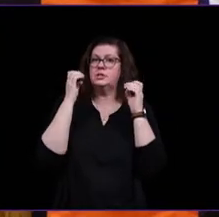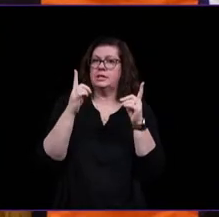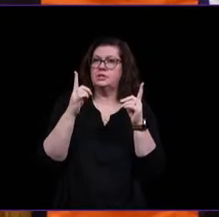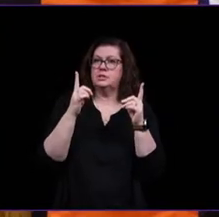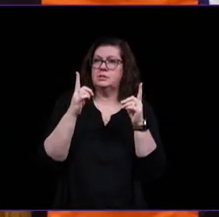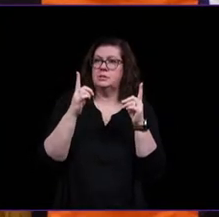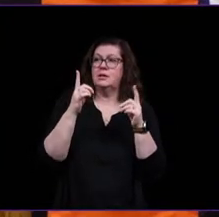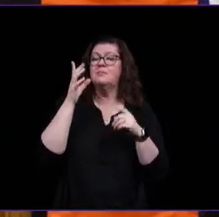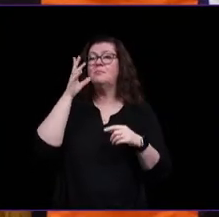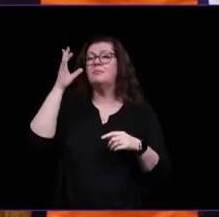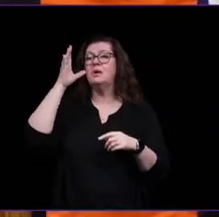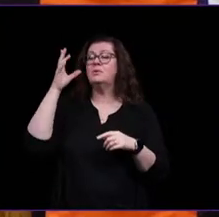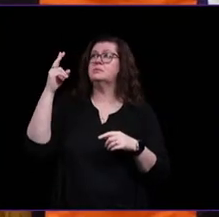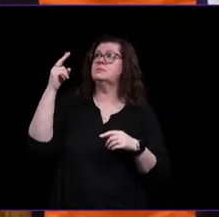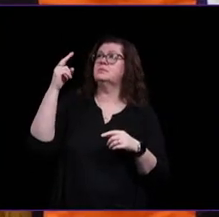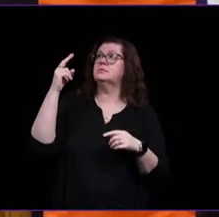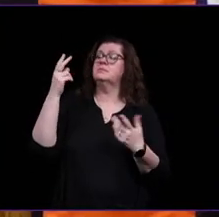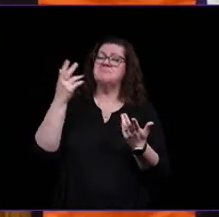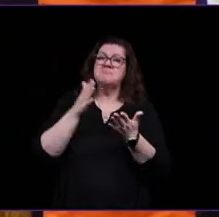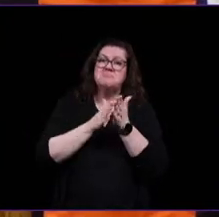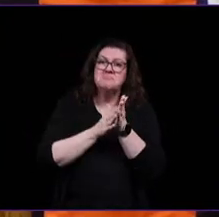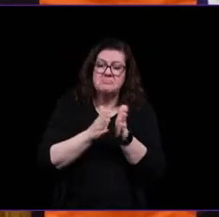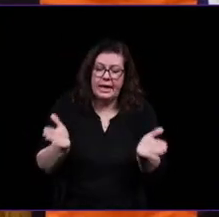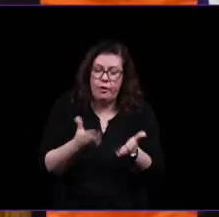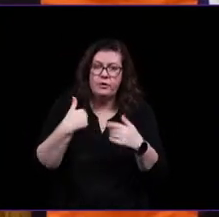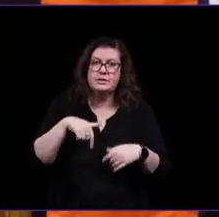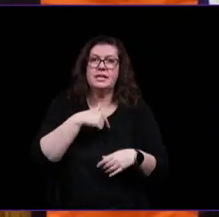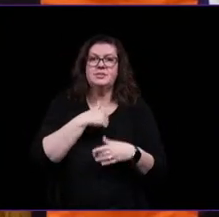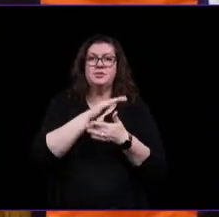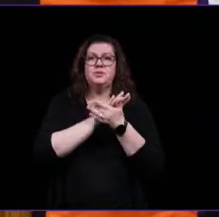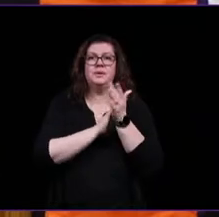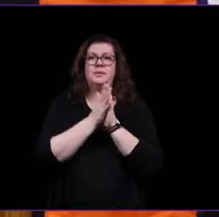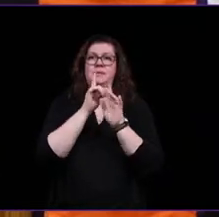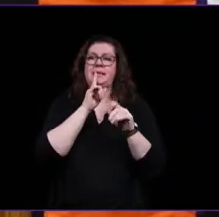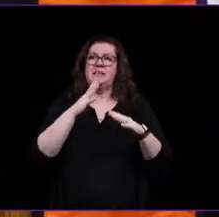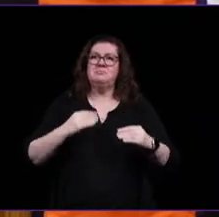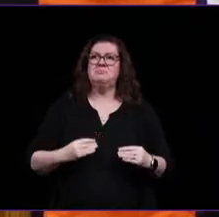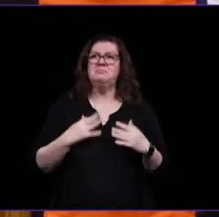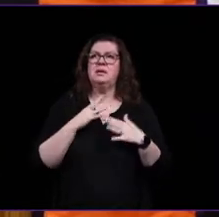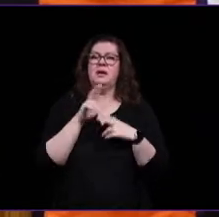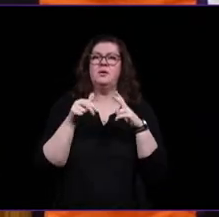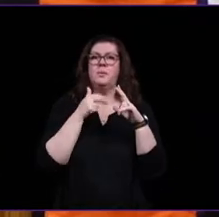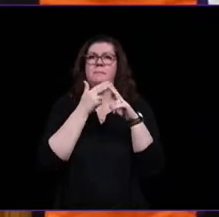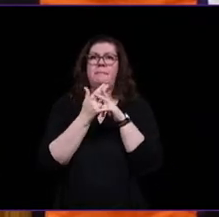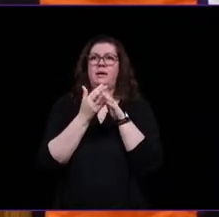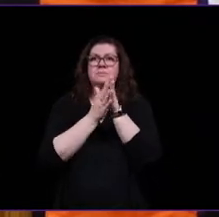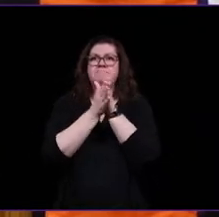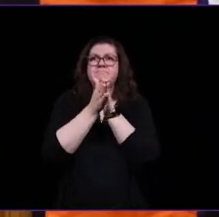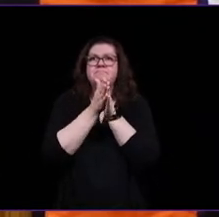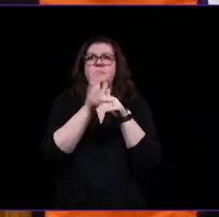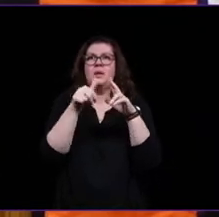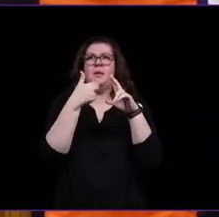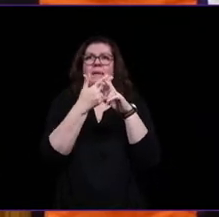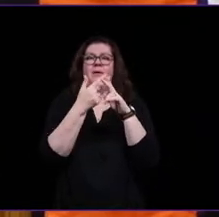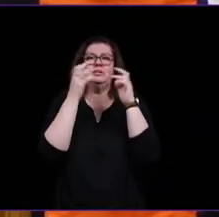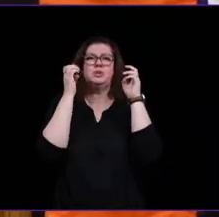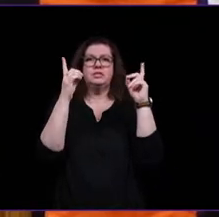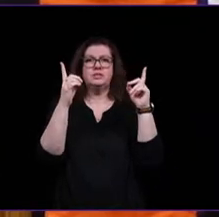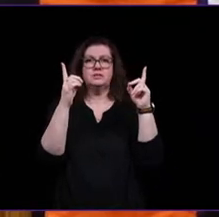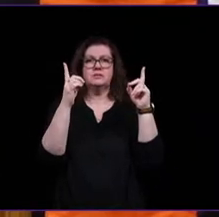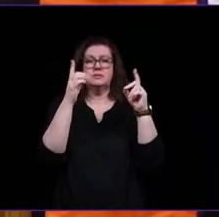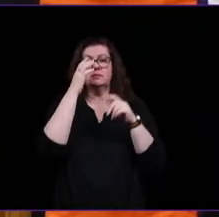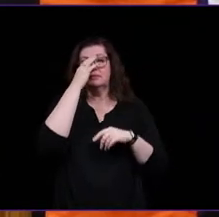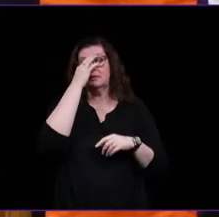us to be passionate about the transformational, life-changing power of education. We were the